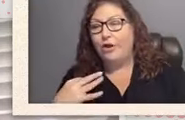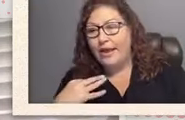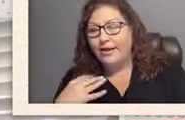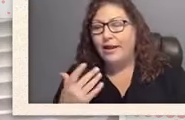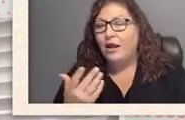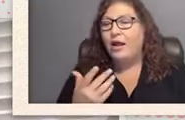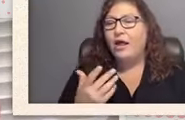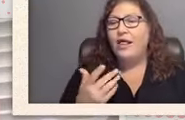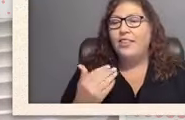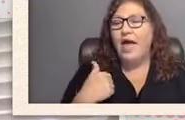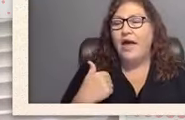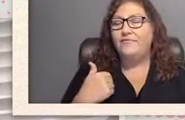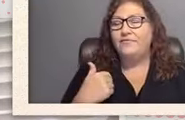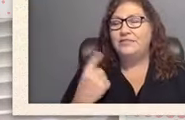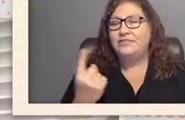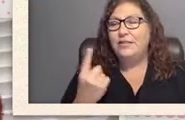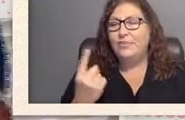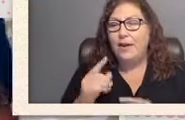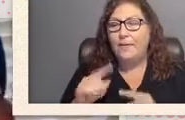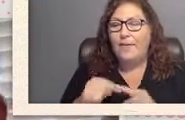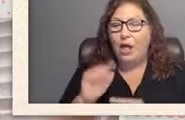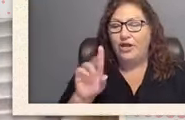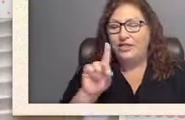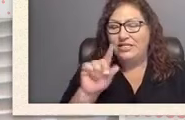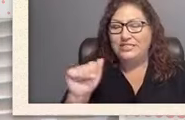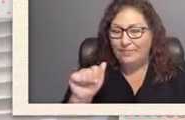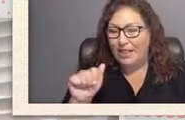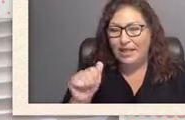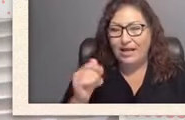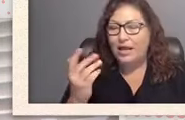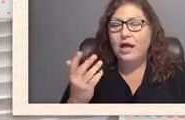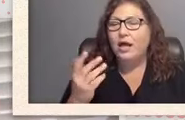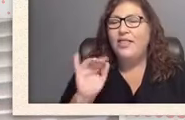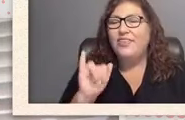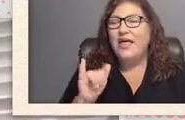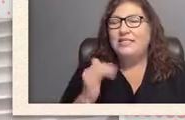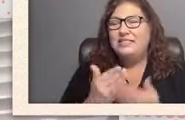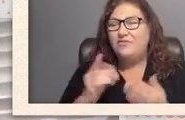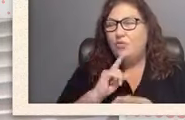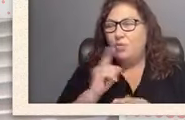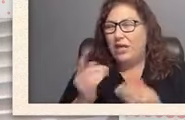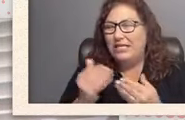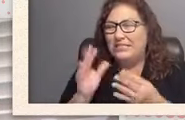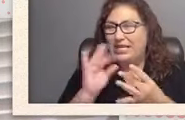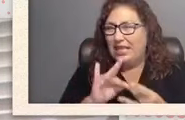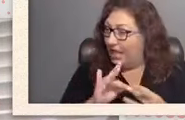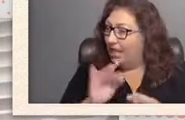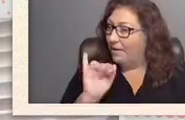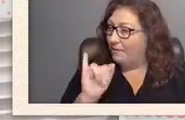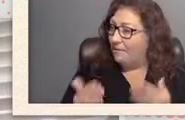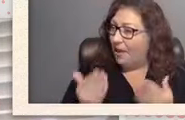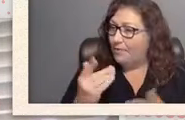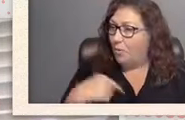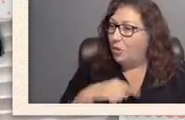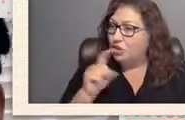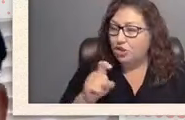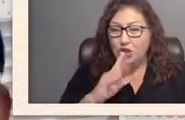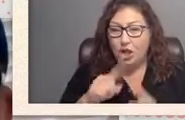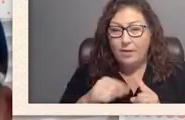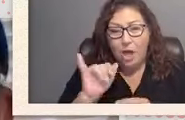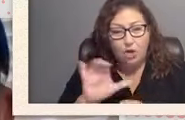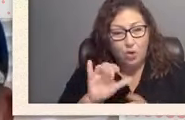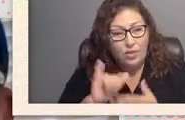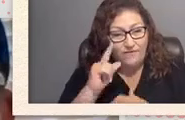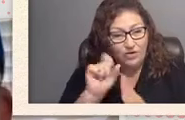disability, you know, their disability platform, that's probably stuff that's real easy to link. Maybe we should talk about doing that for state